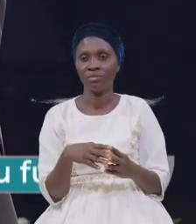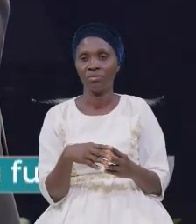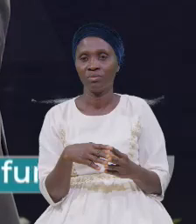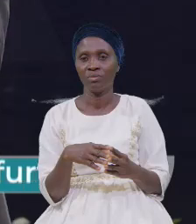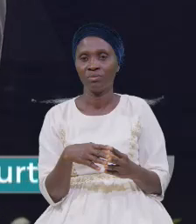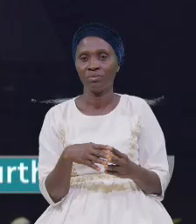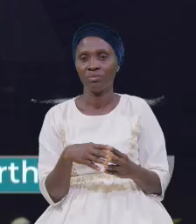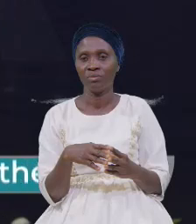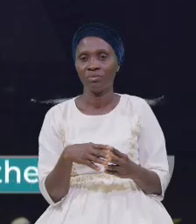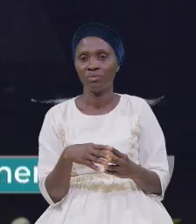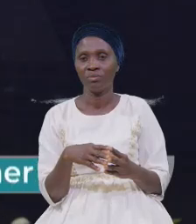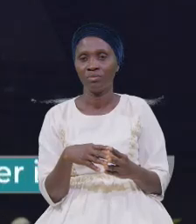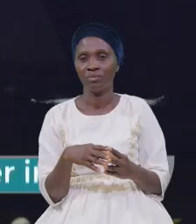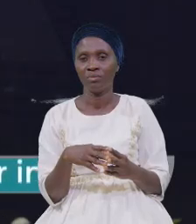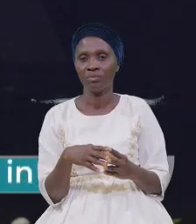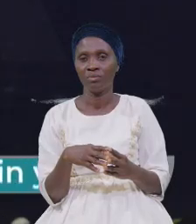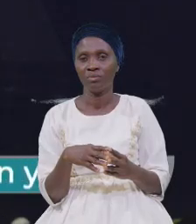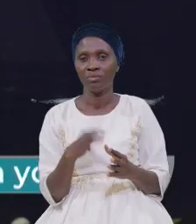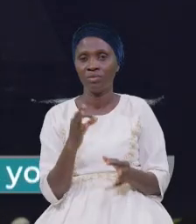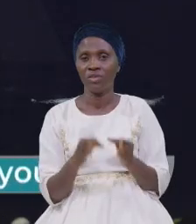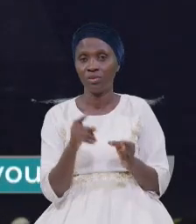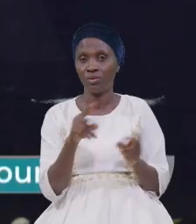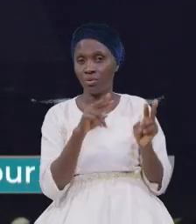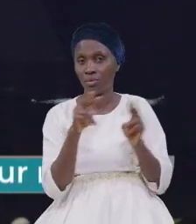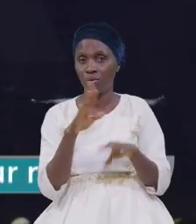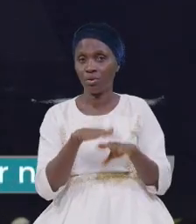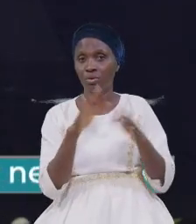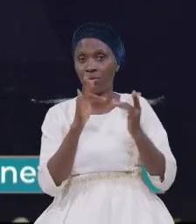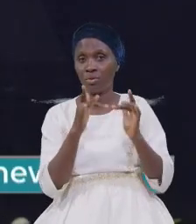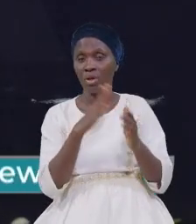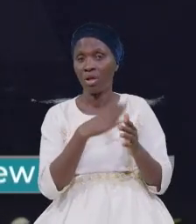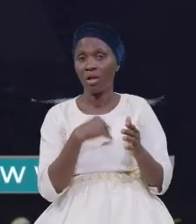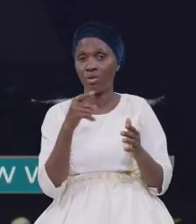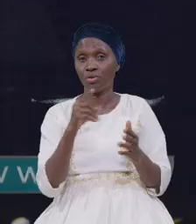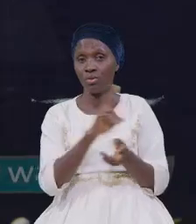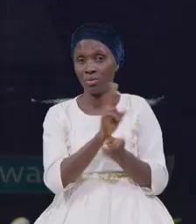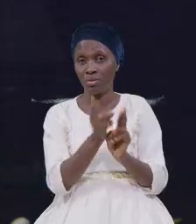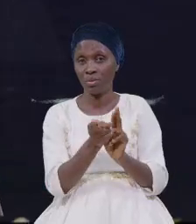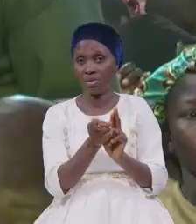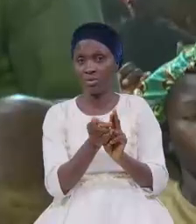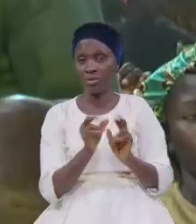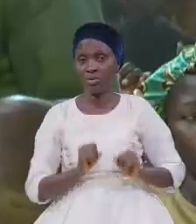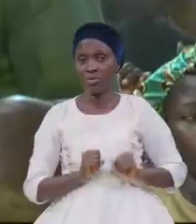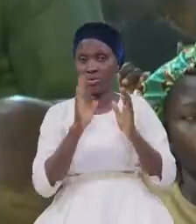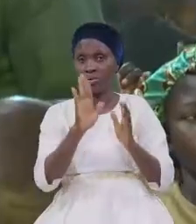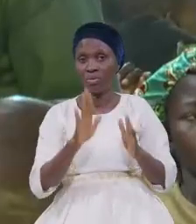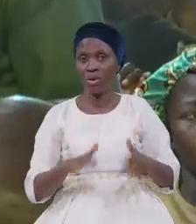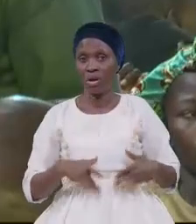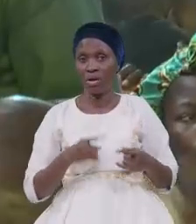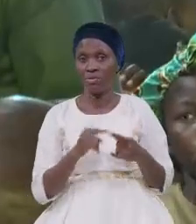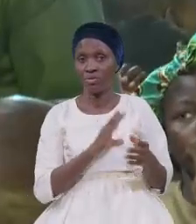If you are watching online and you gave your life to Christ after pastor's message this